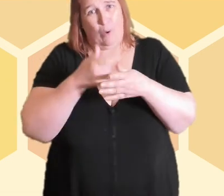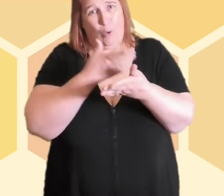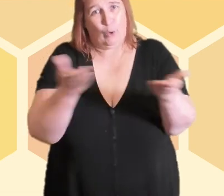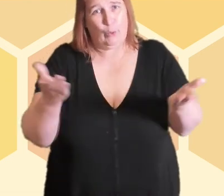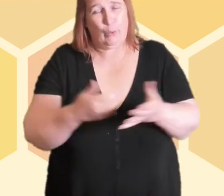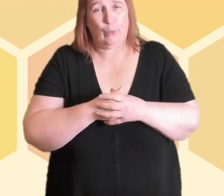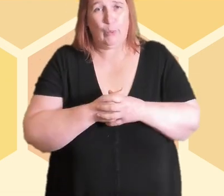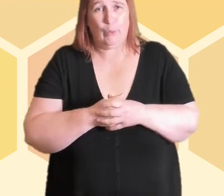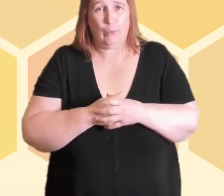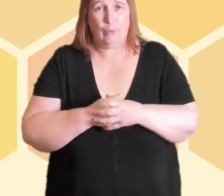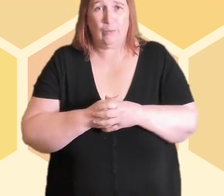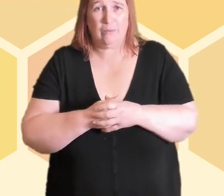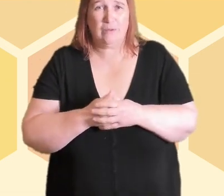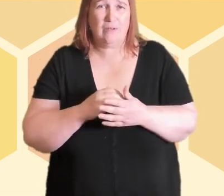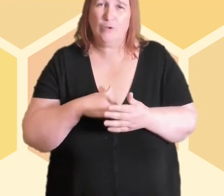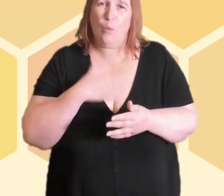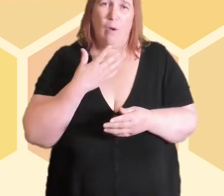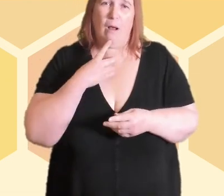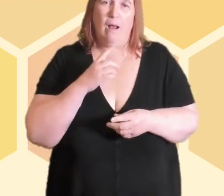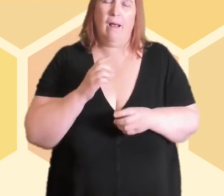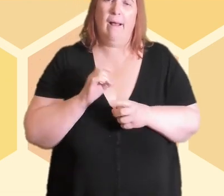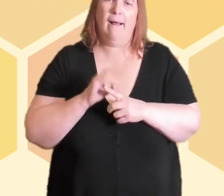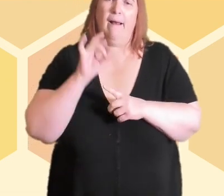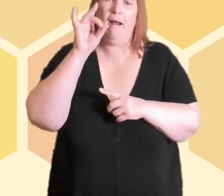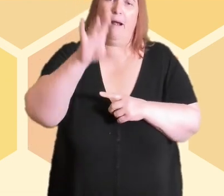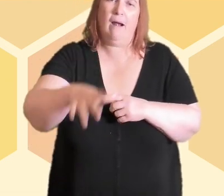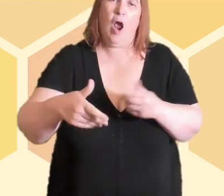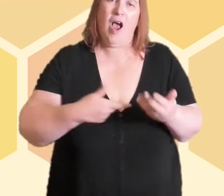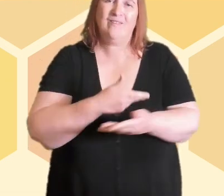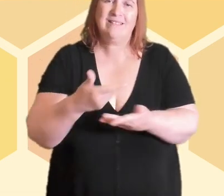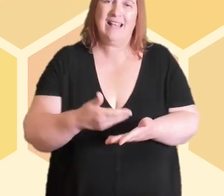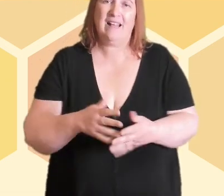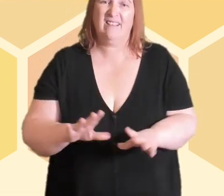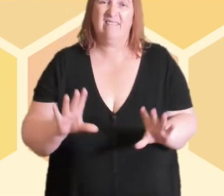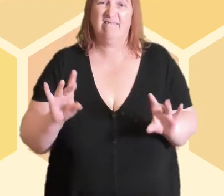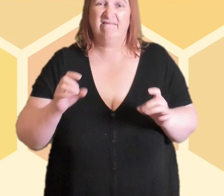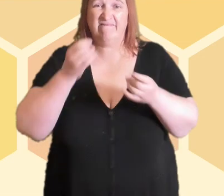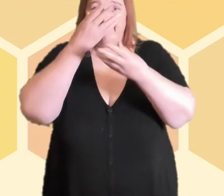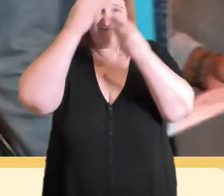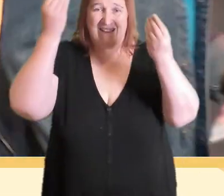Let not this be just another conversation. Thank you for listening. Thank you.